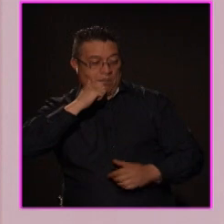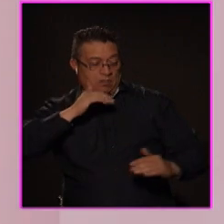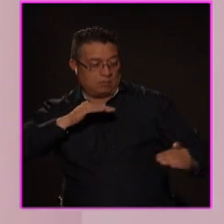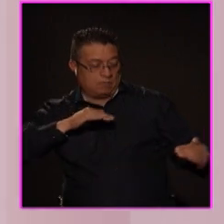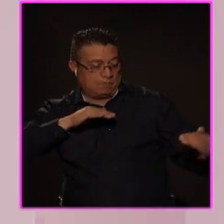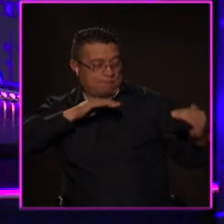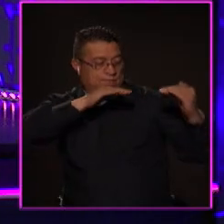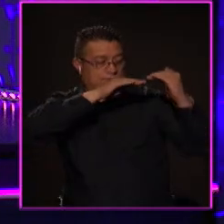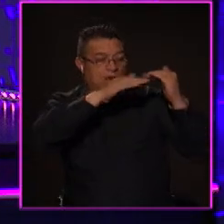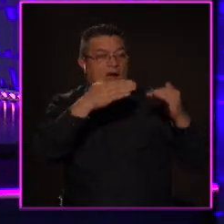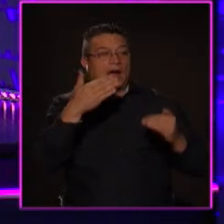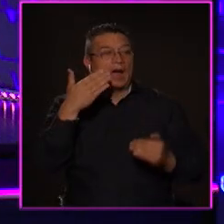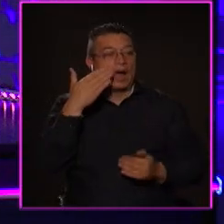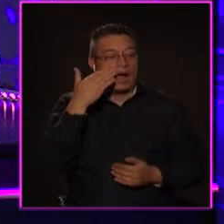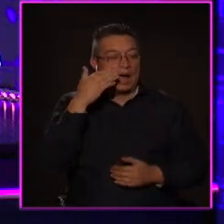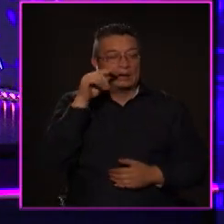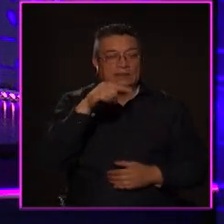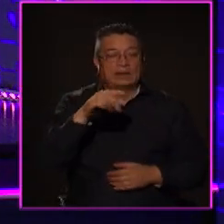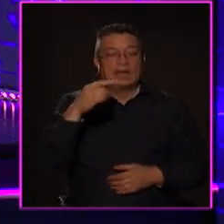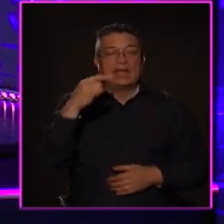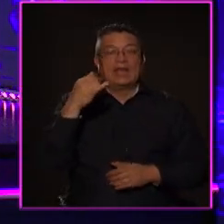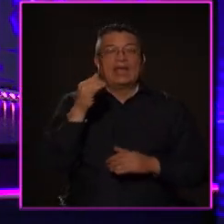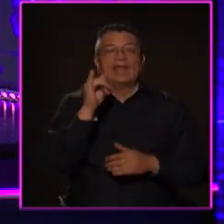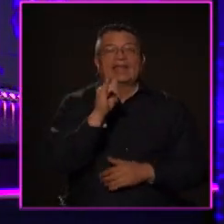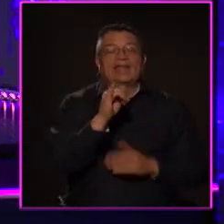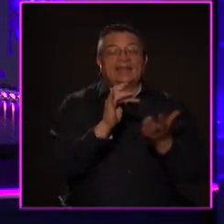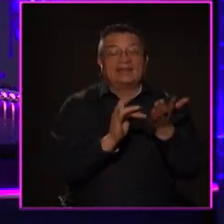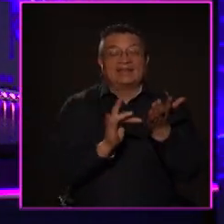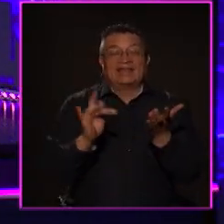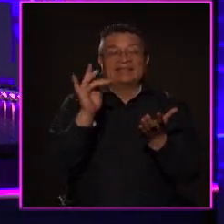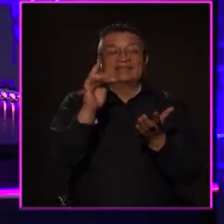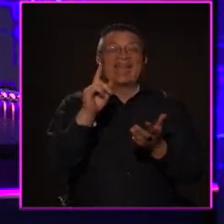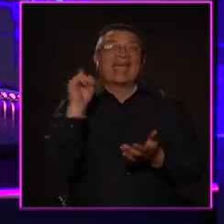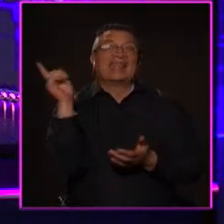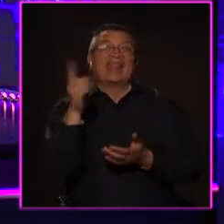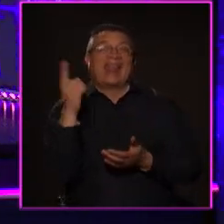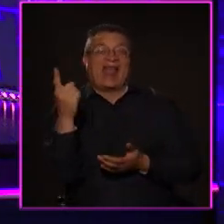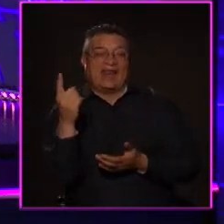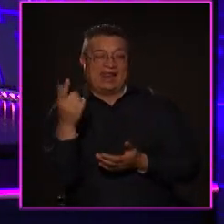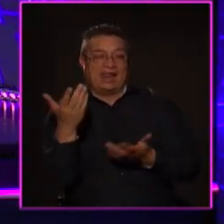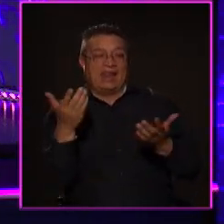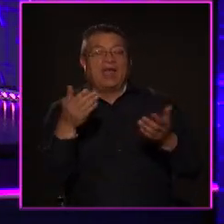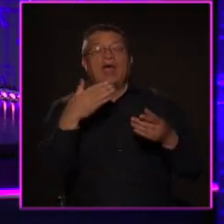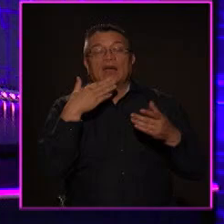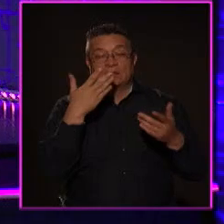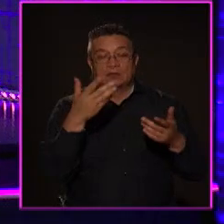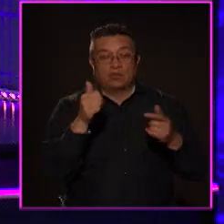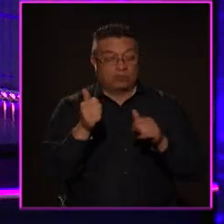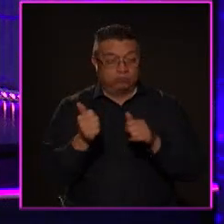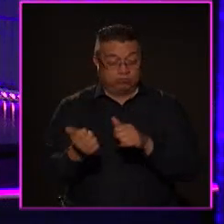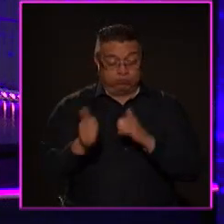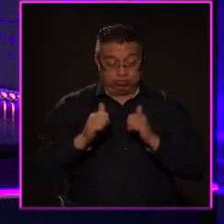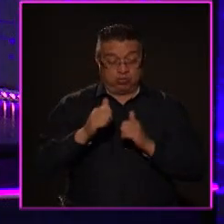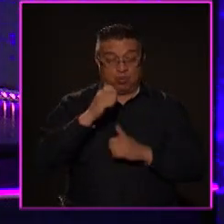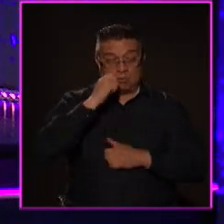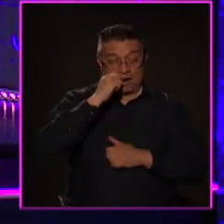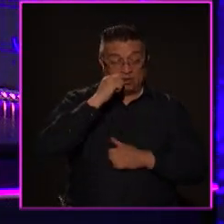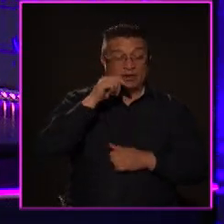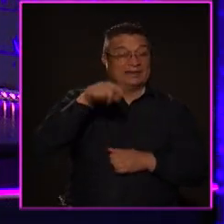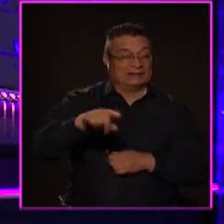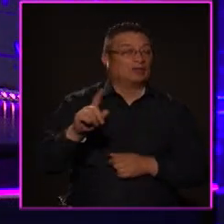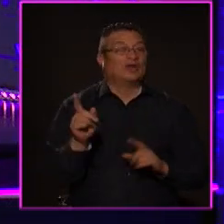intelligence, AGI, not because it's going to overtake human intelligence, and not because it's creating